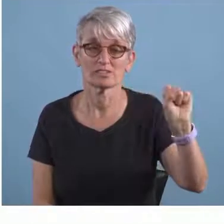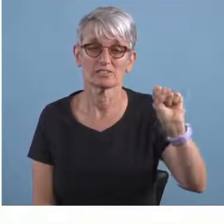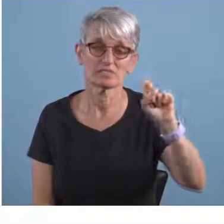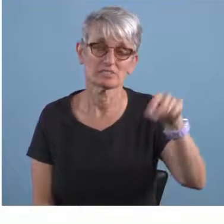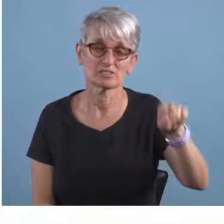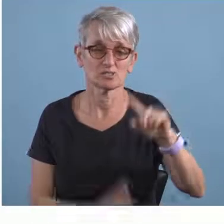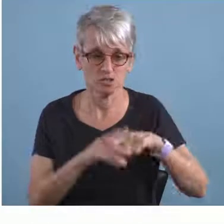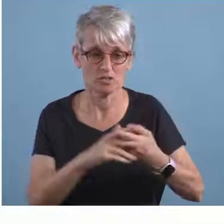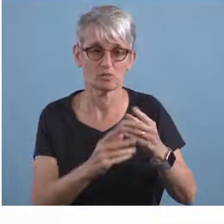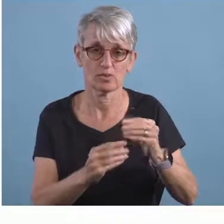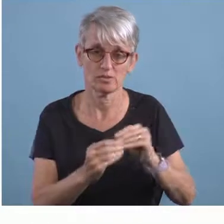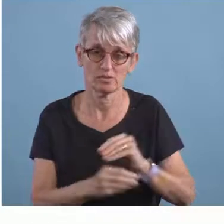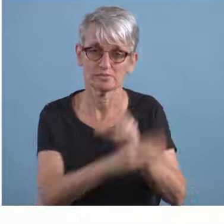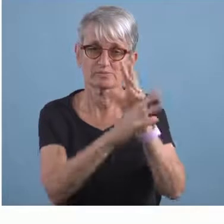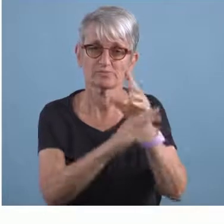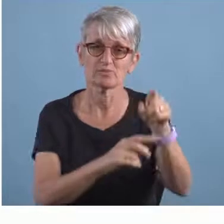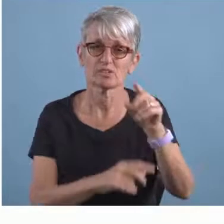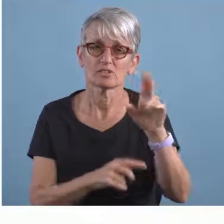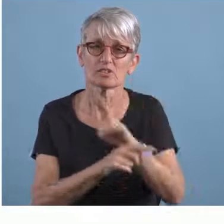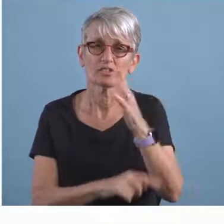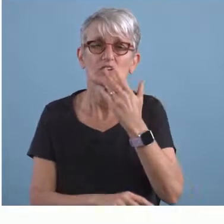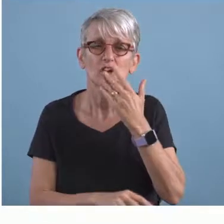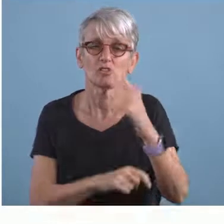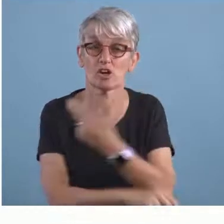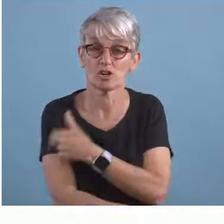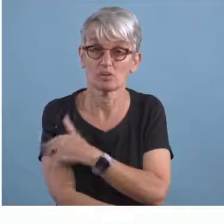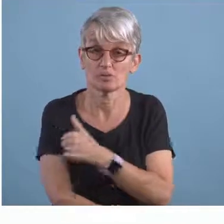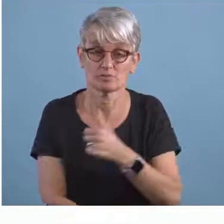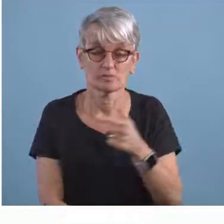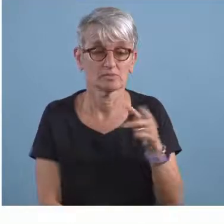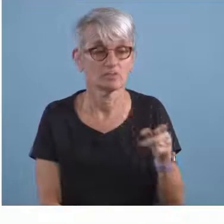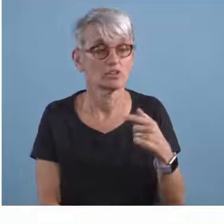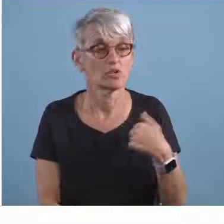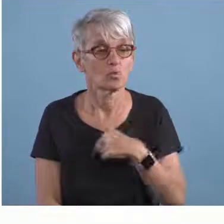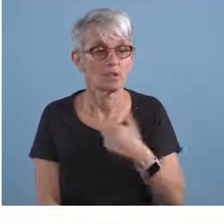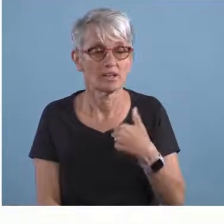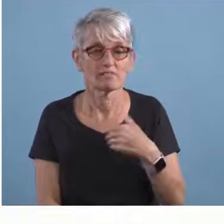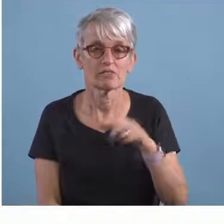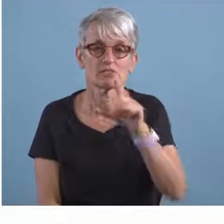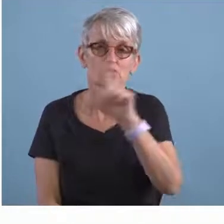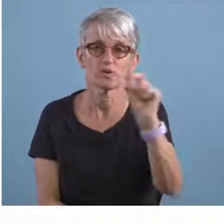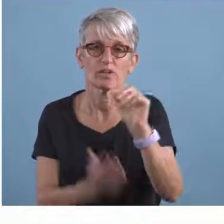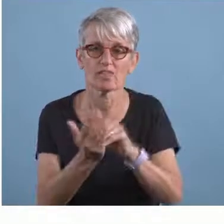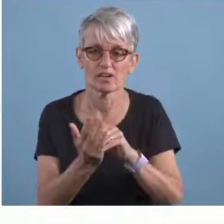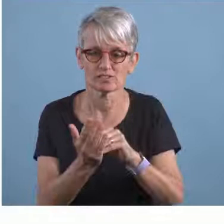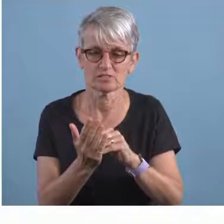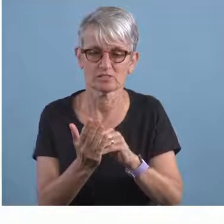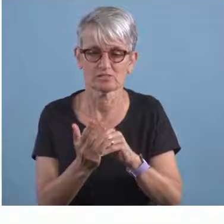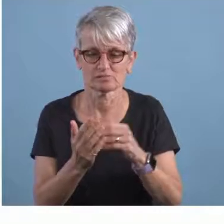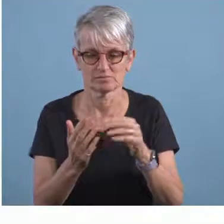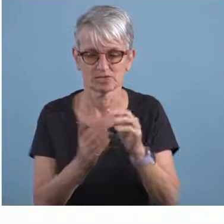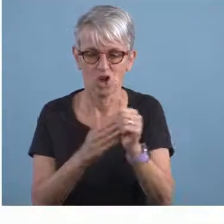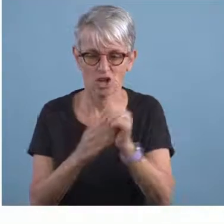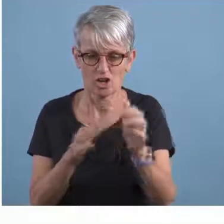telepractice at the University of Colorado Hospital, we had a $20,000 piece of equipment and we